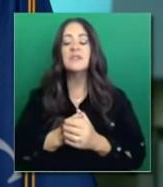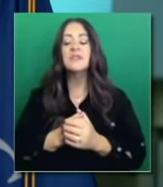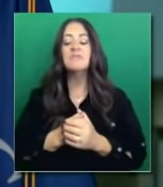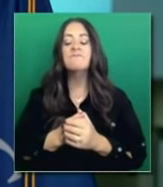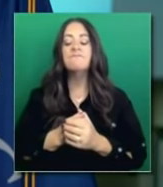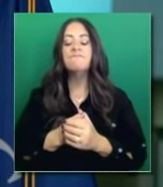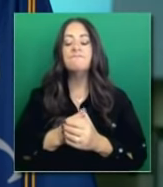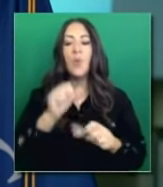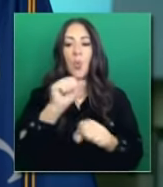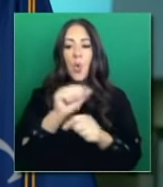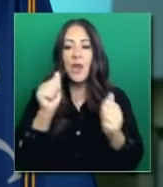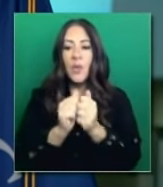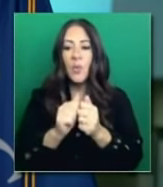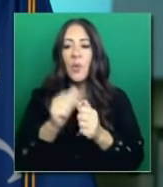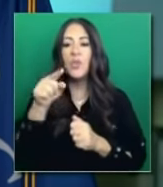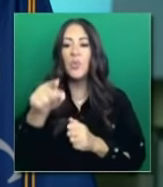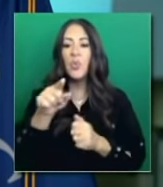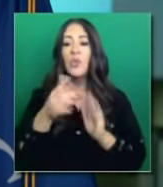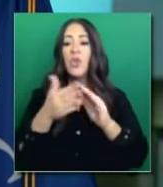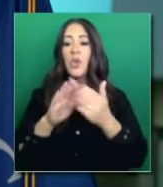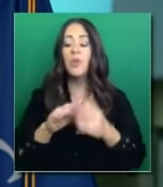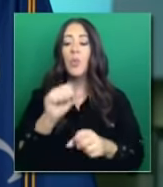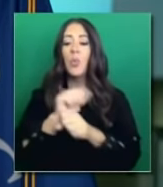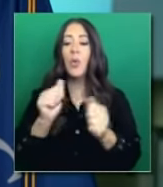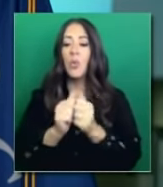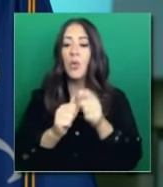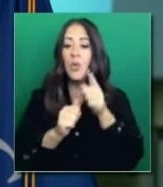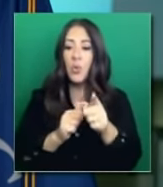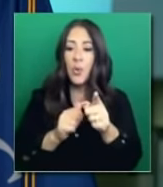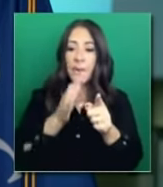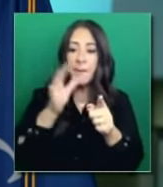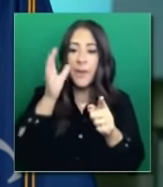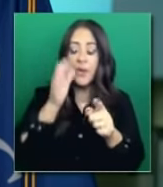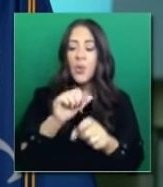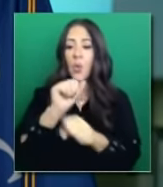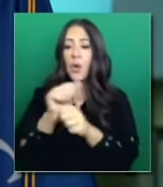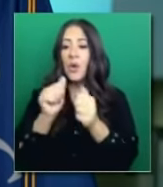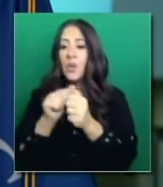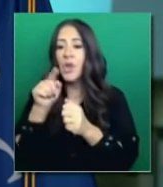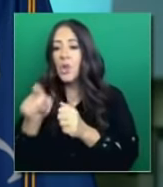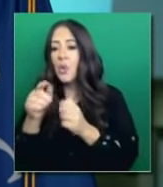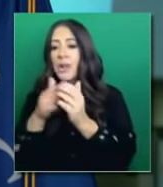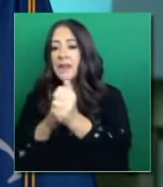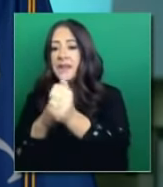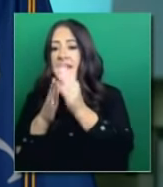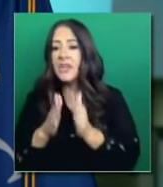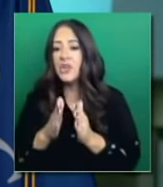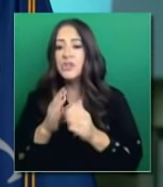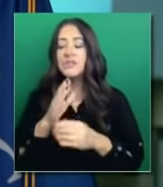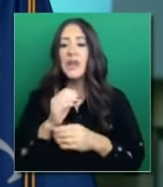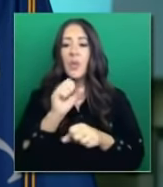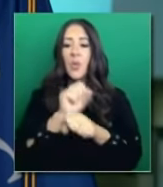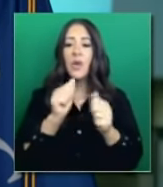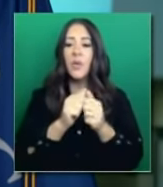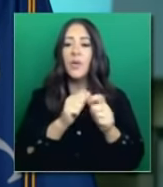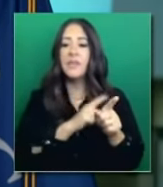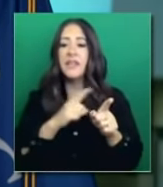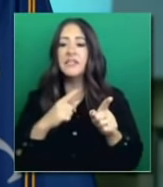community, parents, working with leaders across the spectrum, obviously working with the legislature to